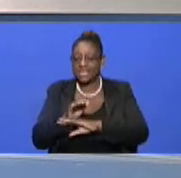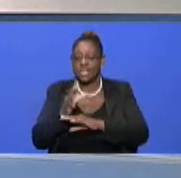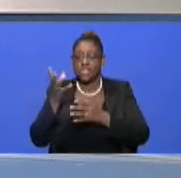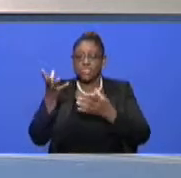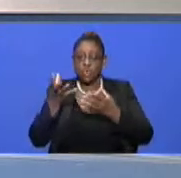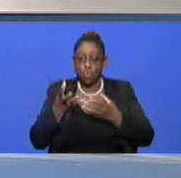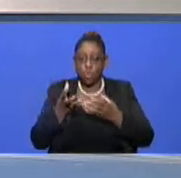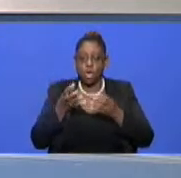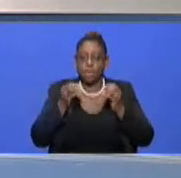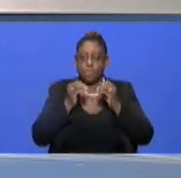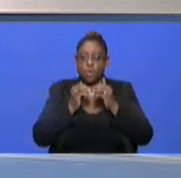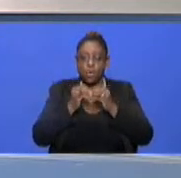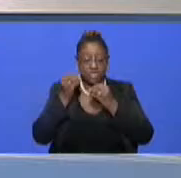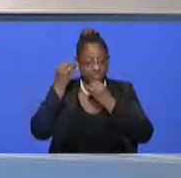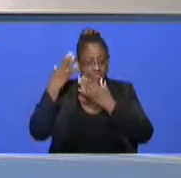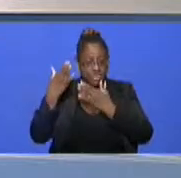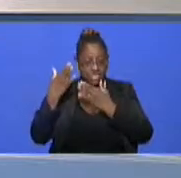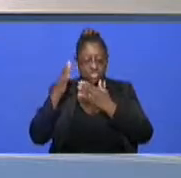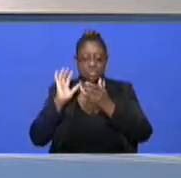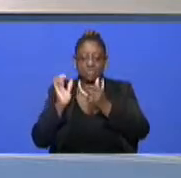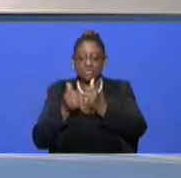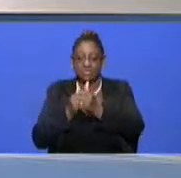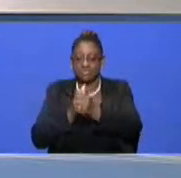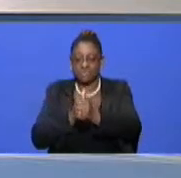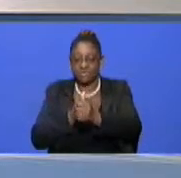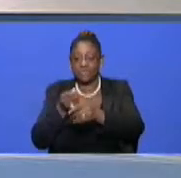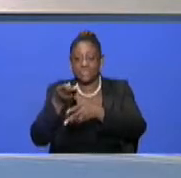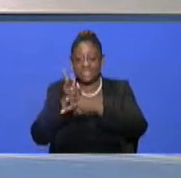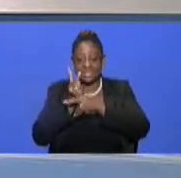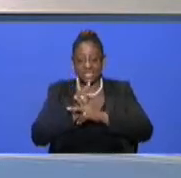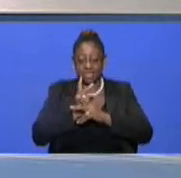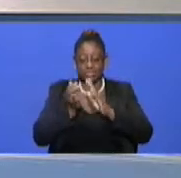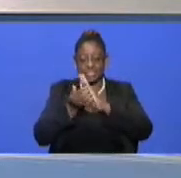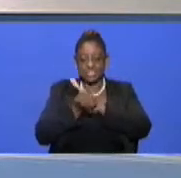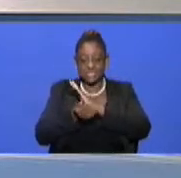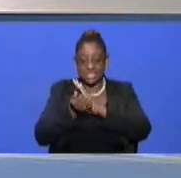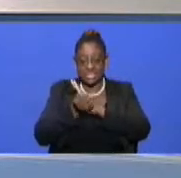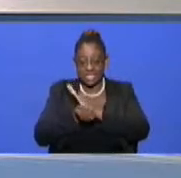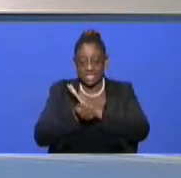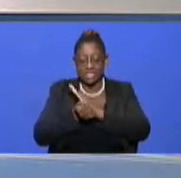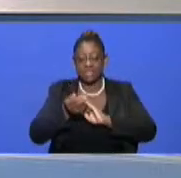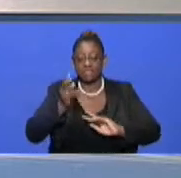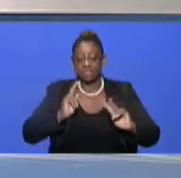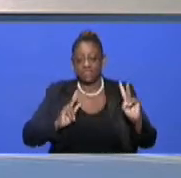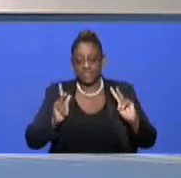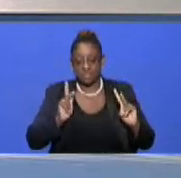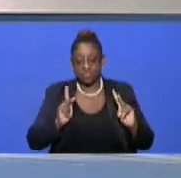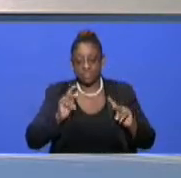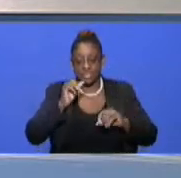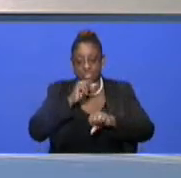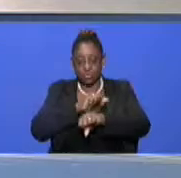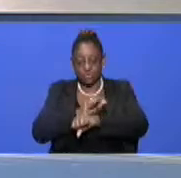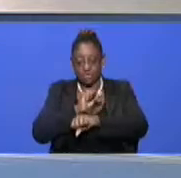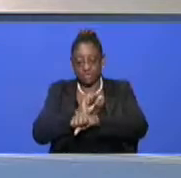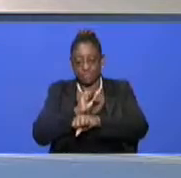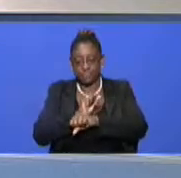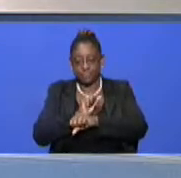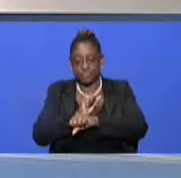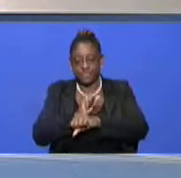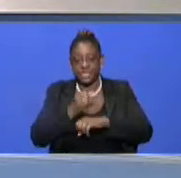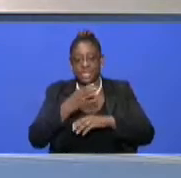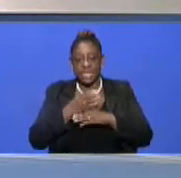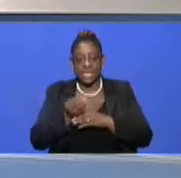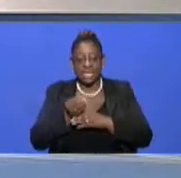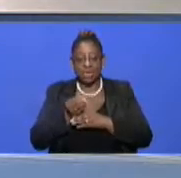better data keeping to track professional growth and skills of those of that demographic in the workforce. The issue,